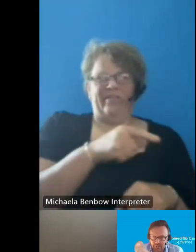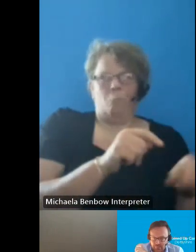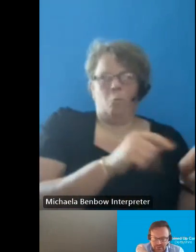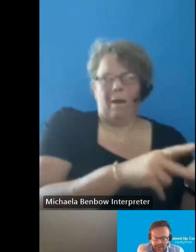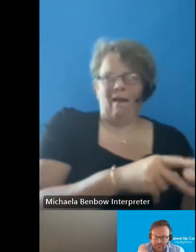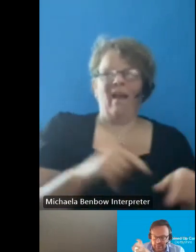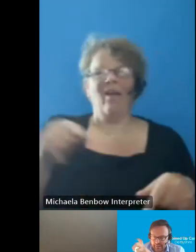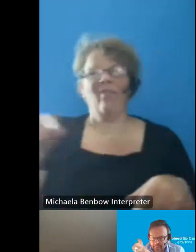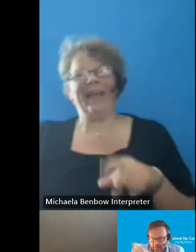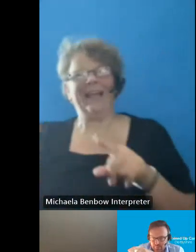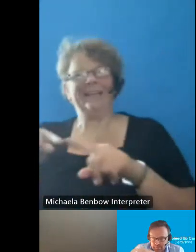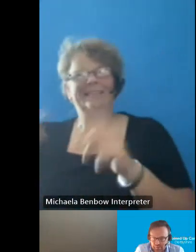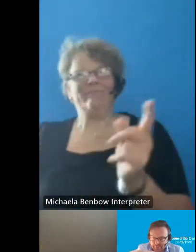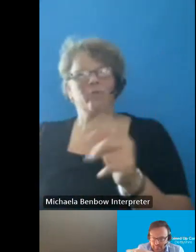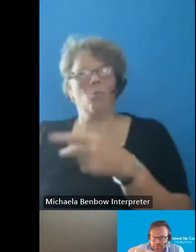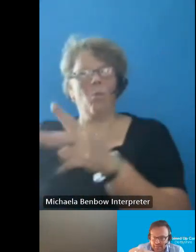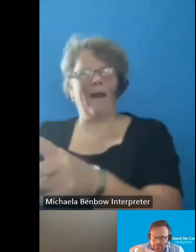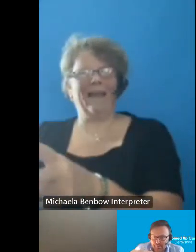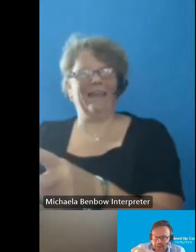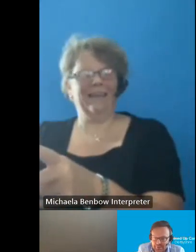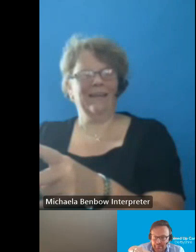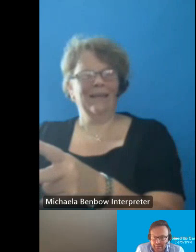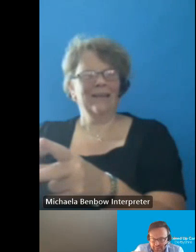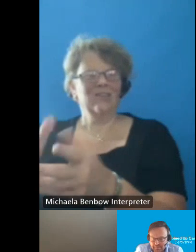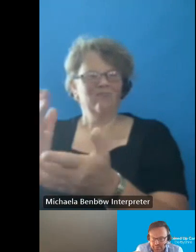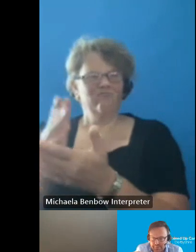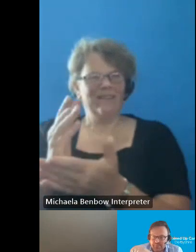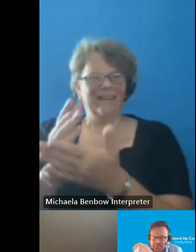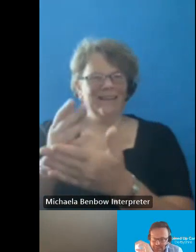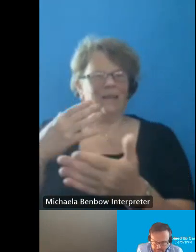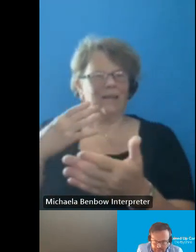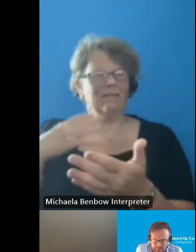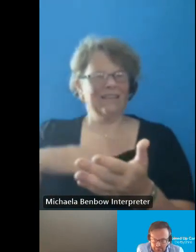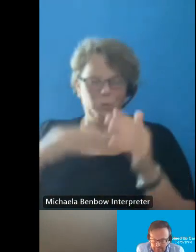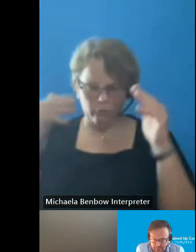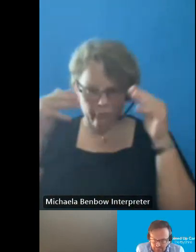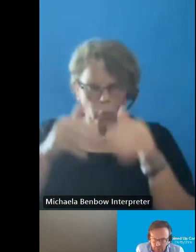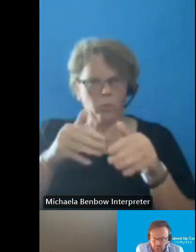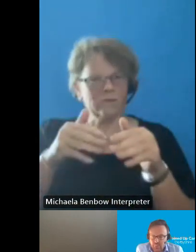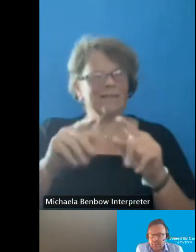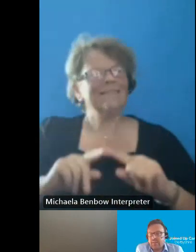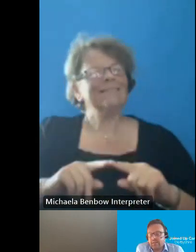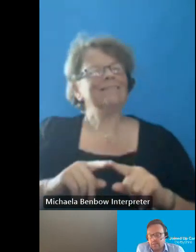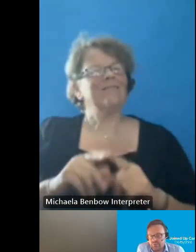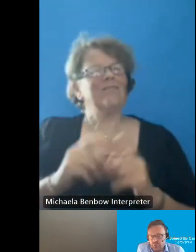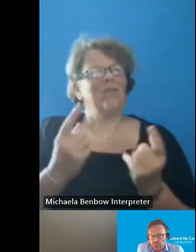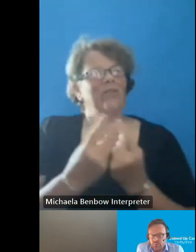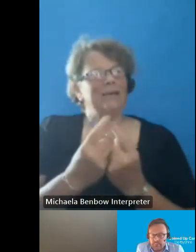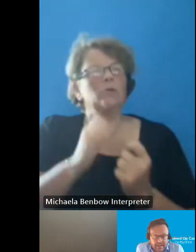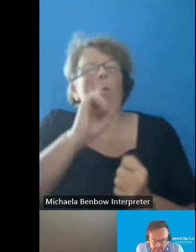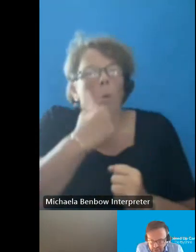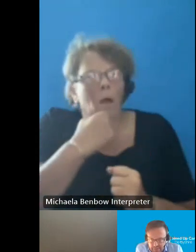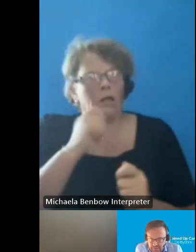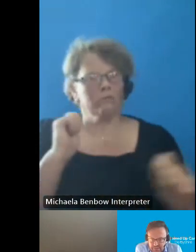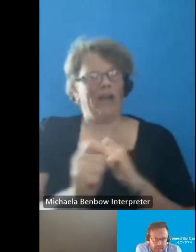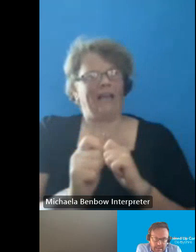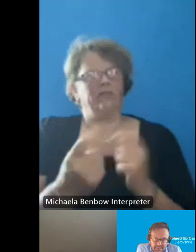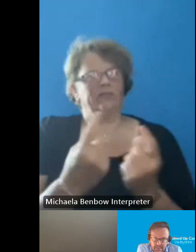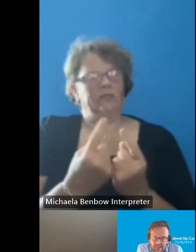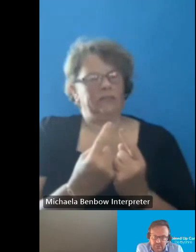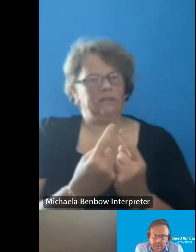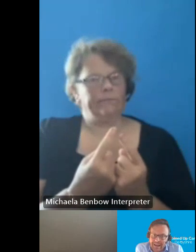that way. Well, we'll get rid of that and we'll focus on the things that will actually make the difference, giving people greater control to make the